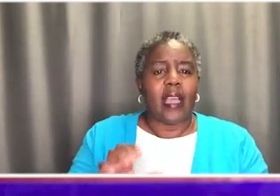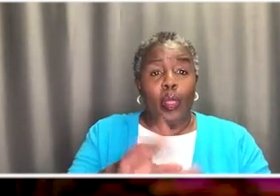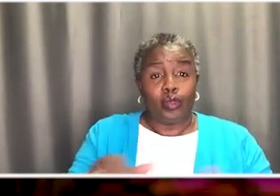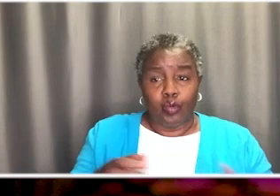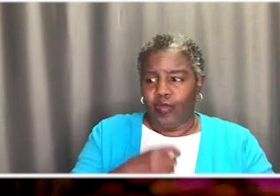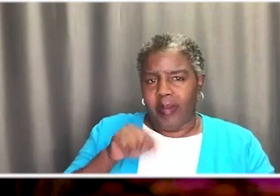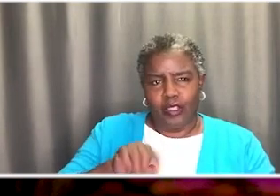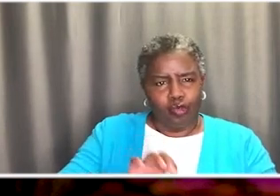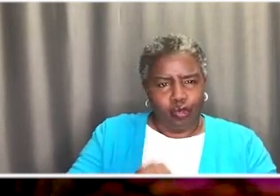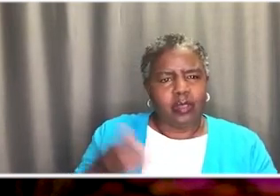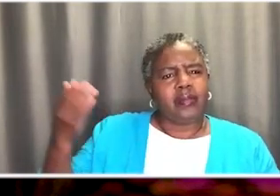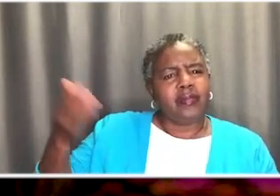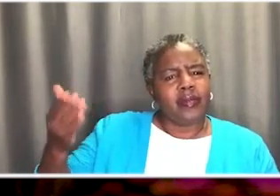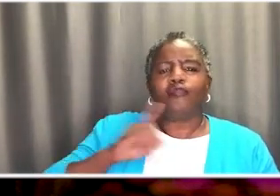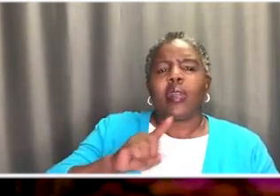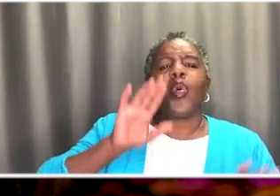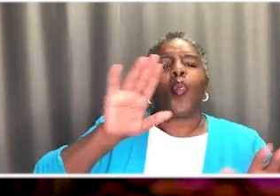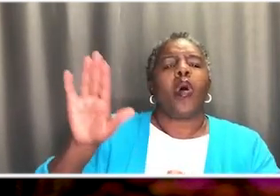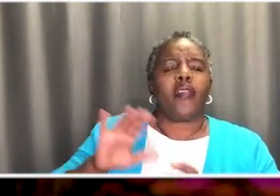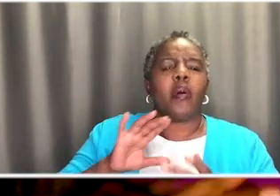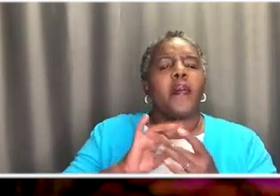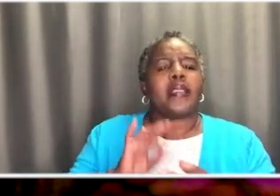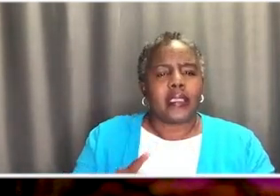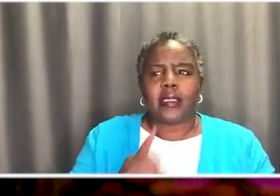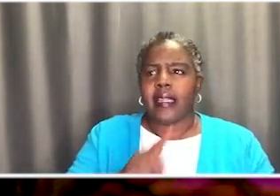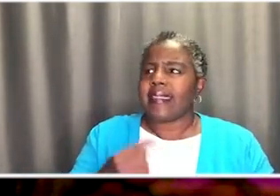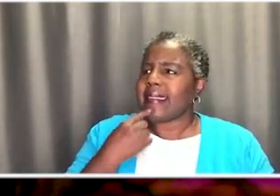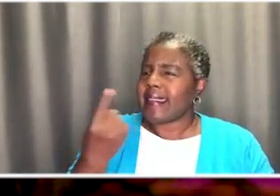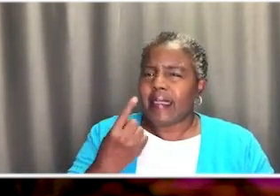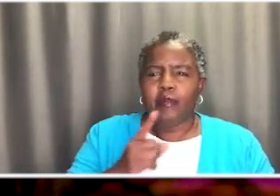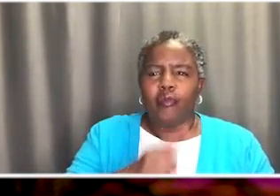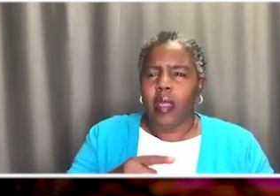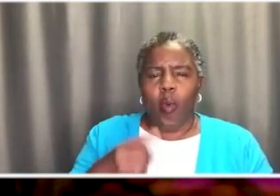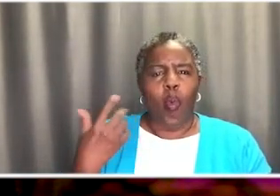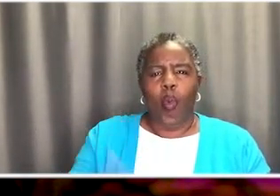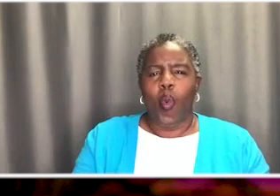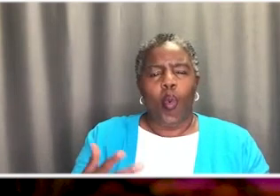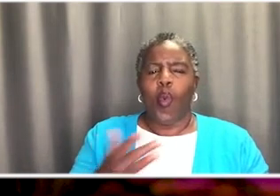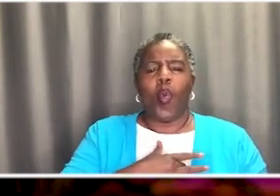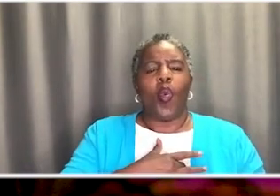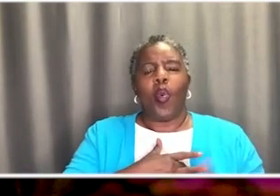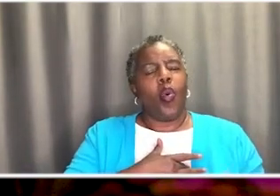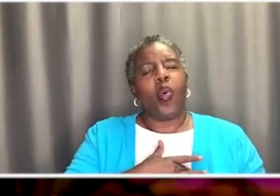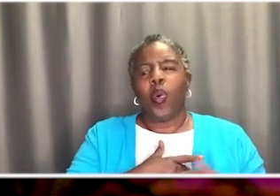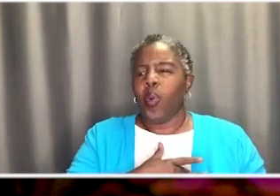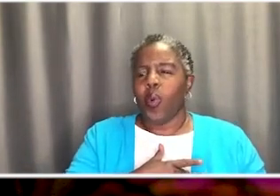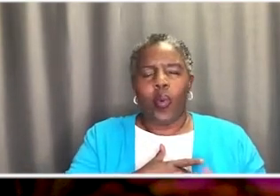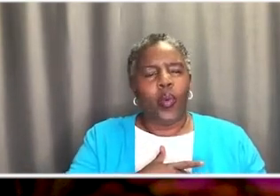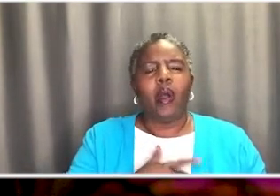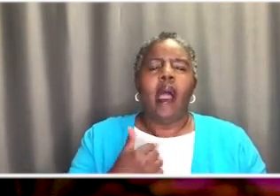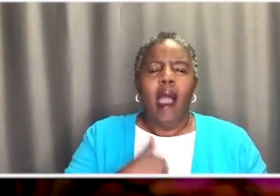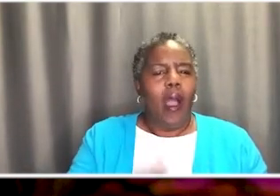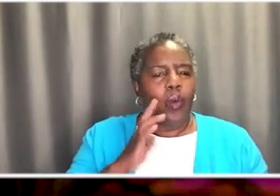weeks ago. And they said something which was so profound, it led me shaking in my seat. And